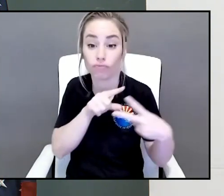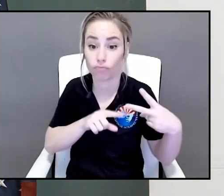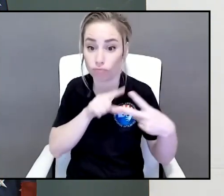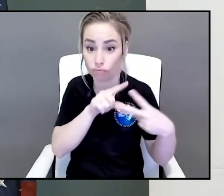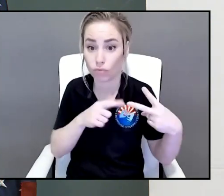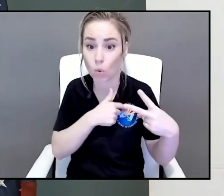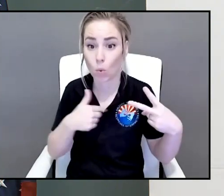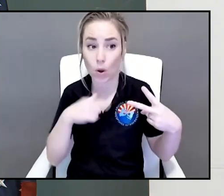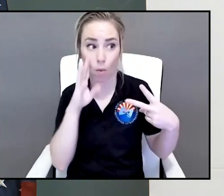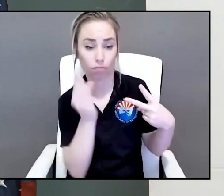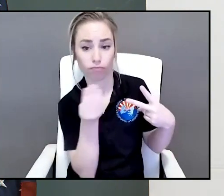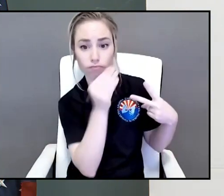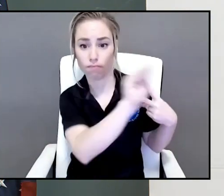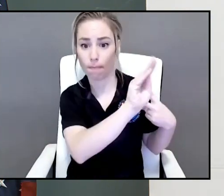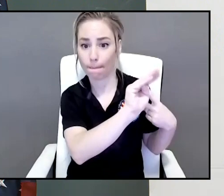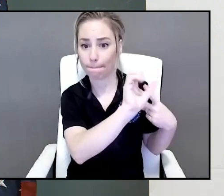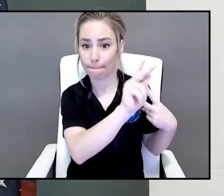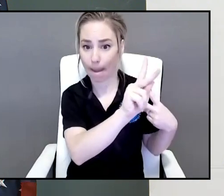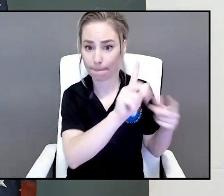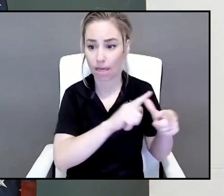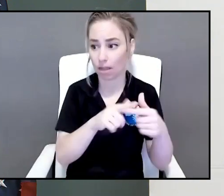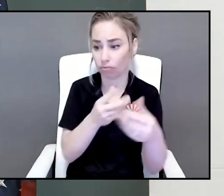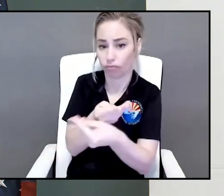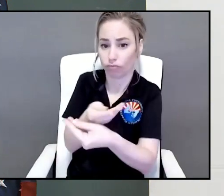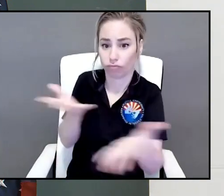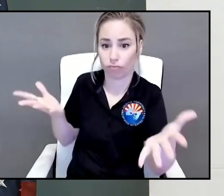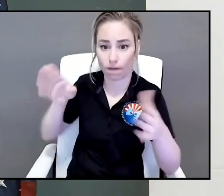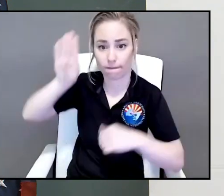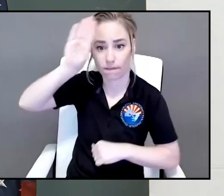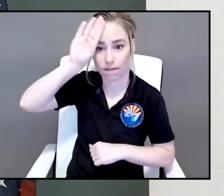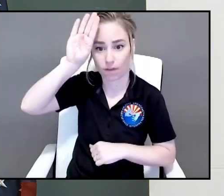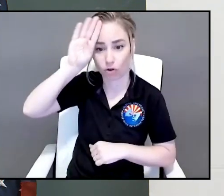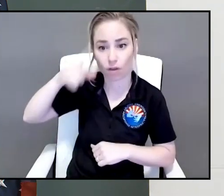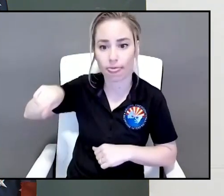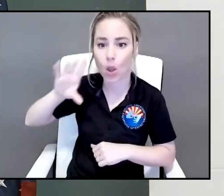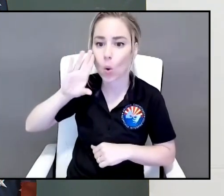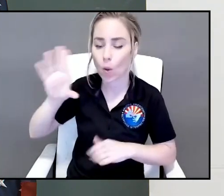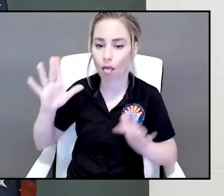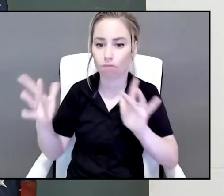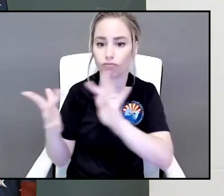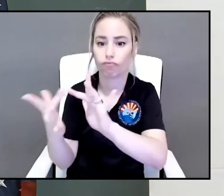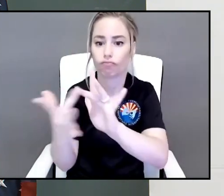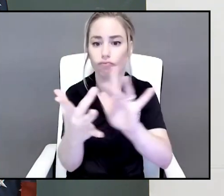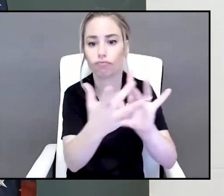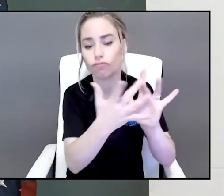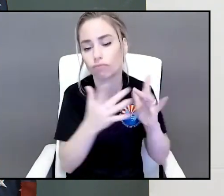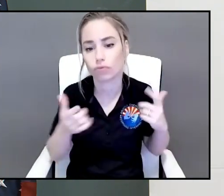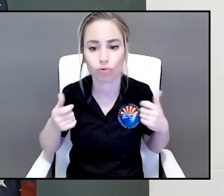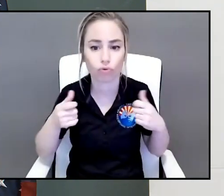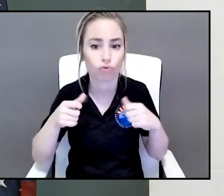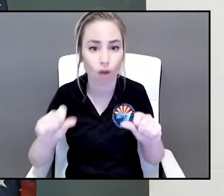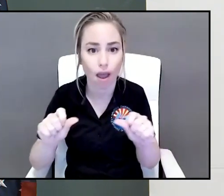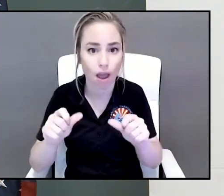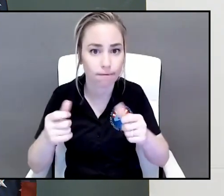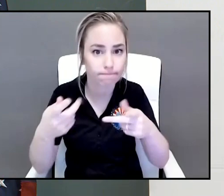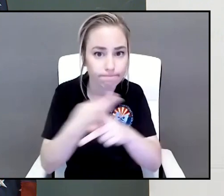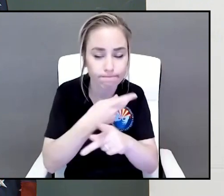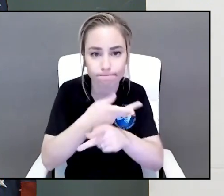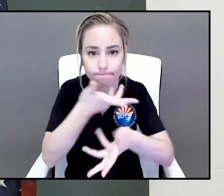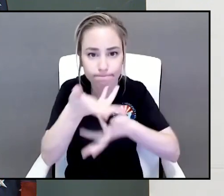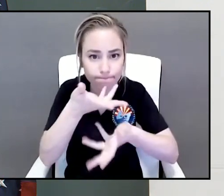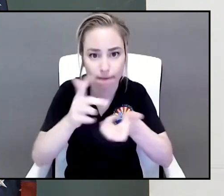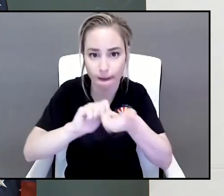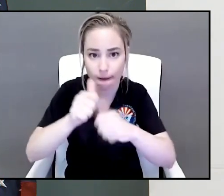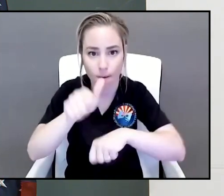given into the divisions out on the line, and then they'll be contacting you as a landowner to try to work out and get that